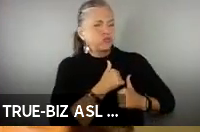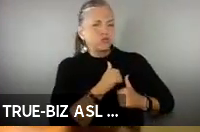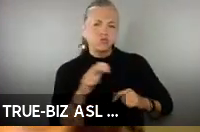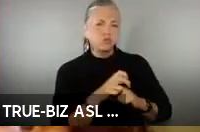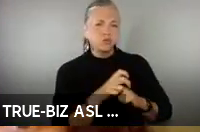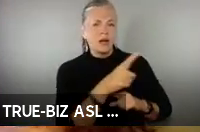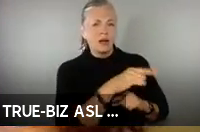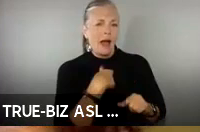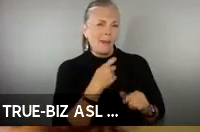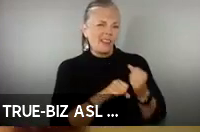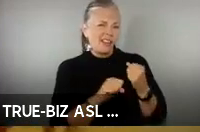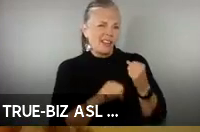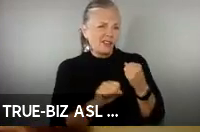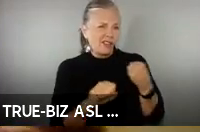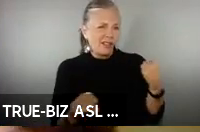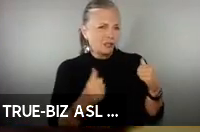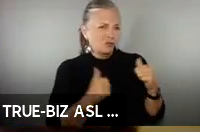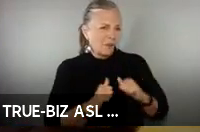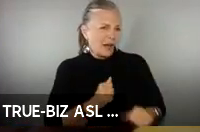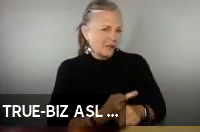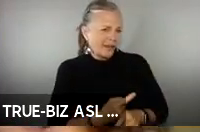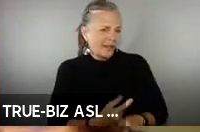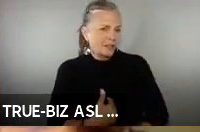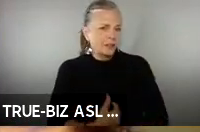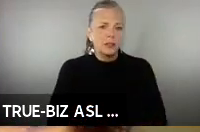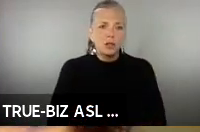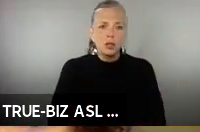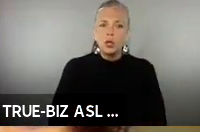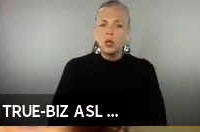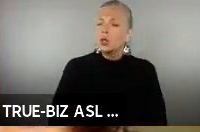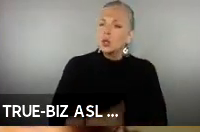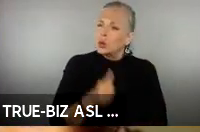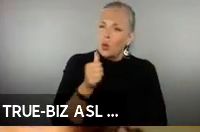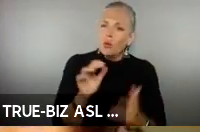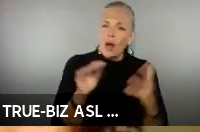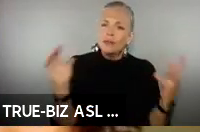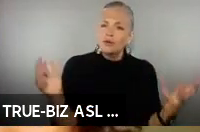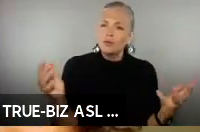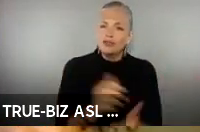bit dramatic, wasn't it? No, not much.